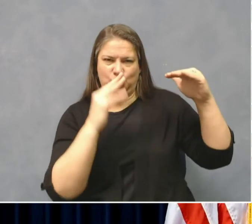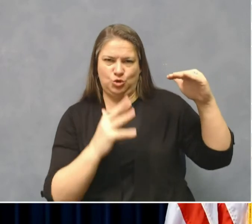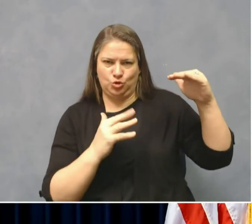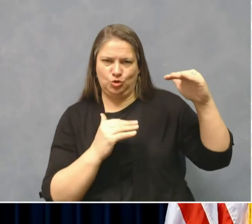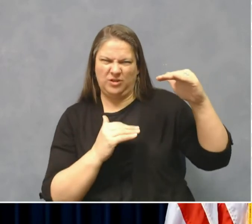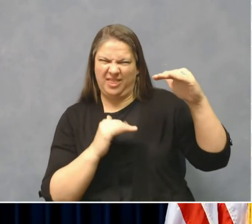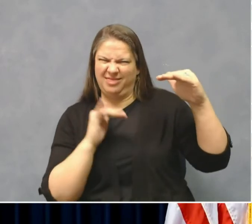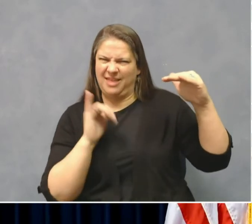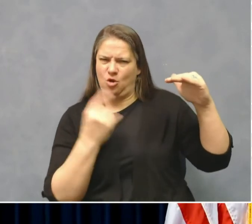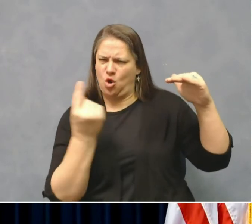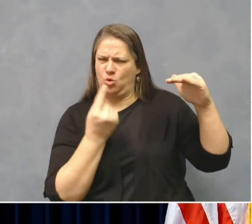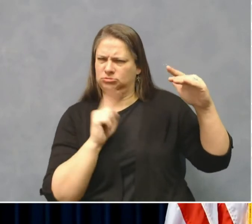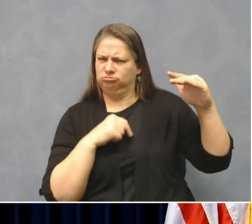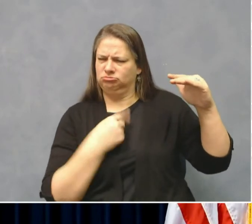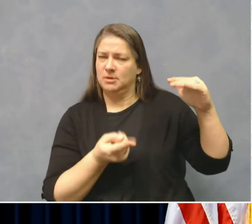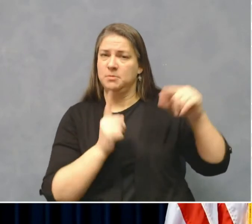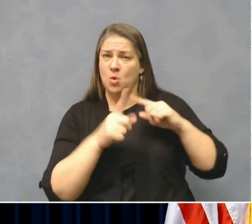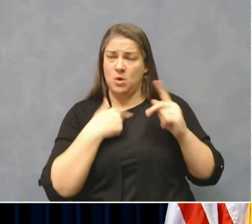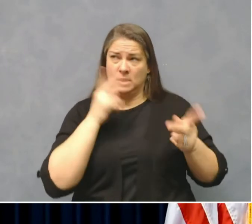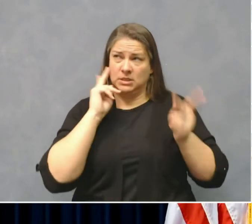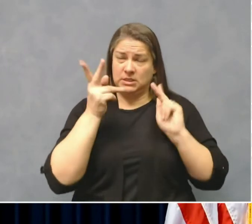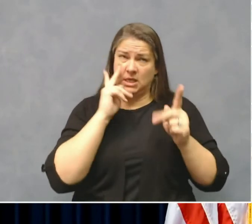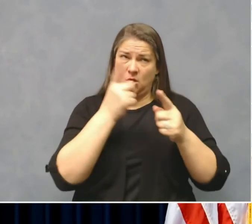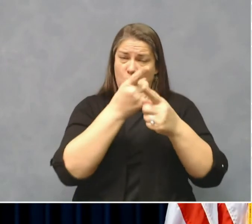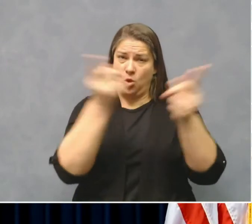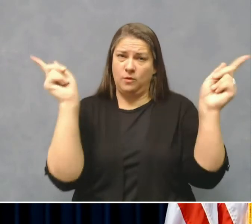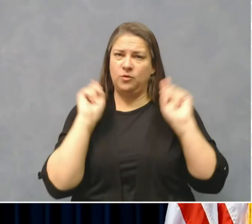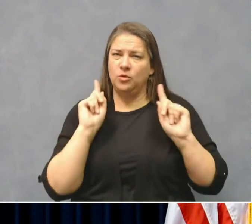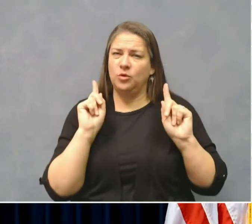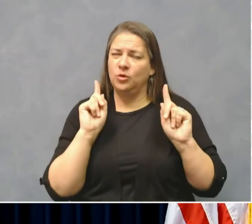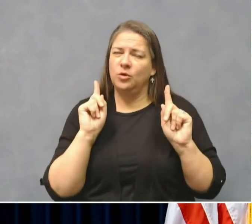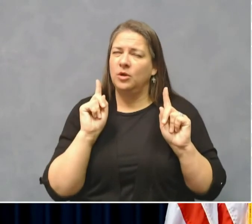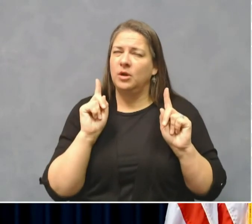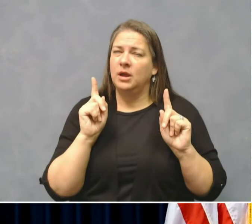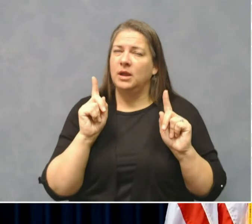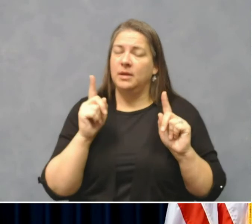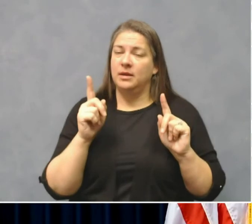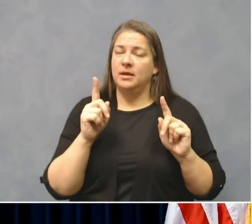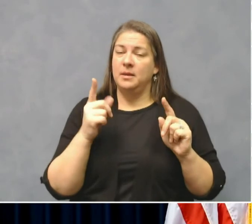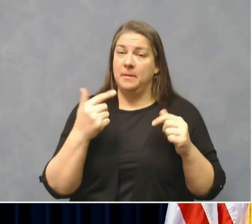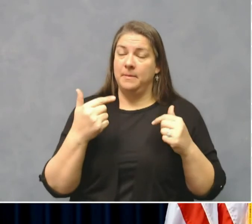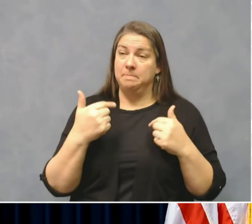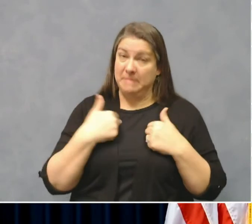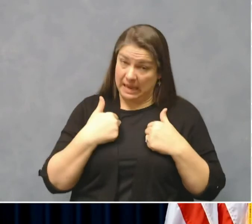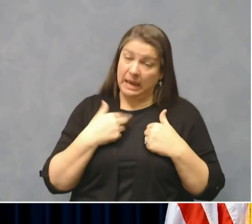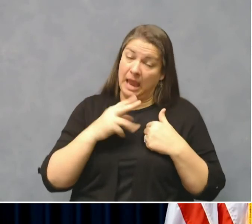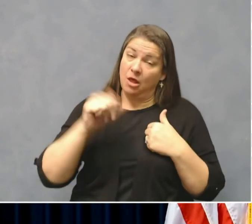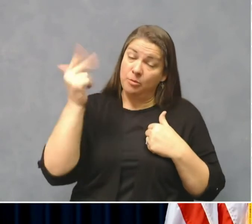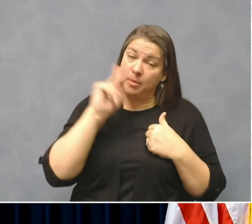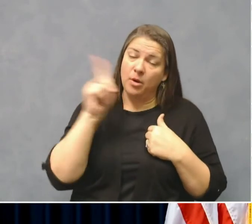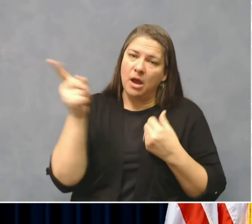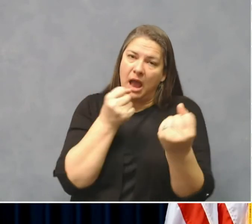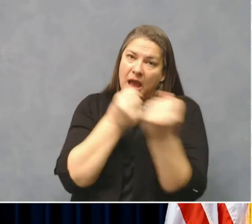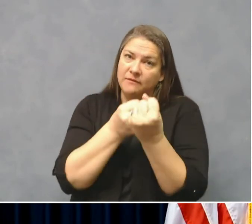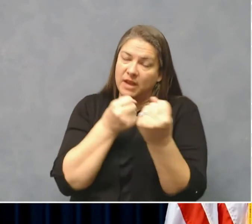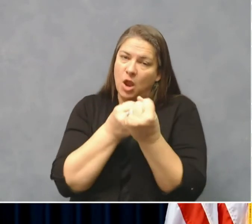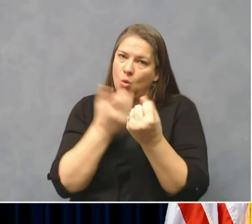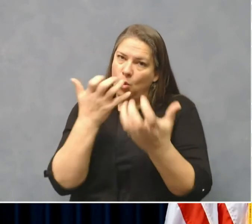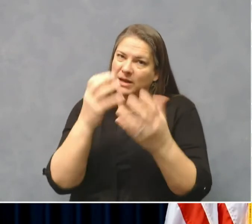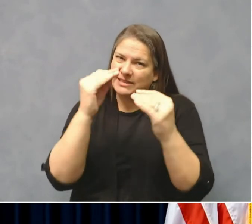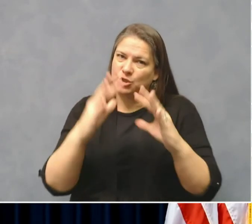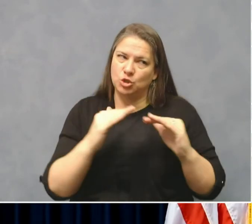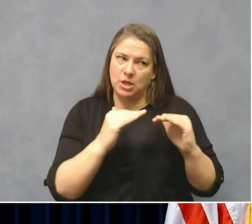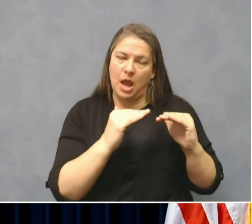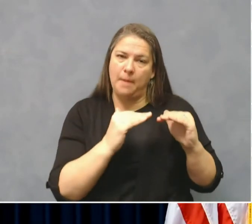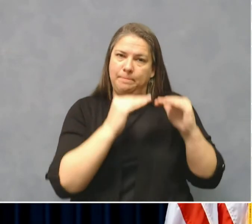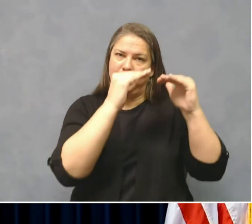around the country. There are those, including myself, that advocate for moving them up, maybe right